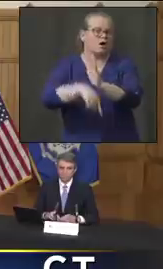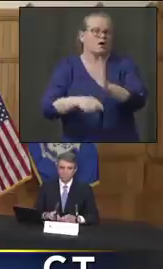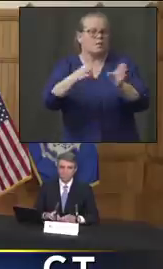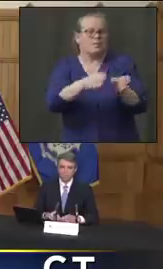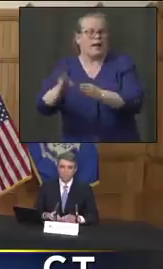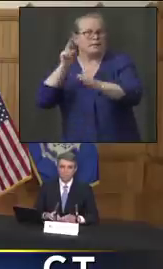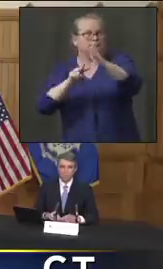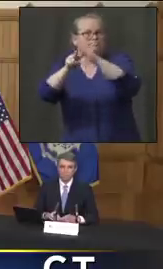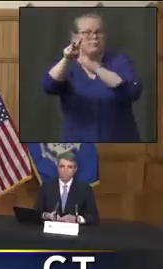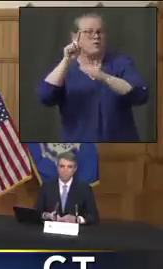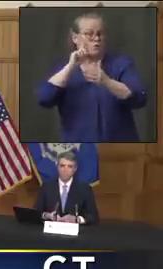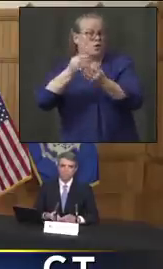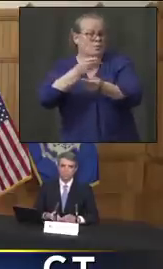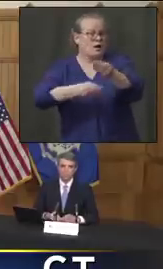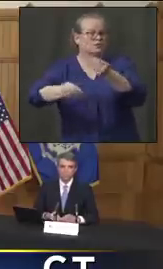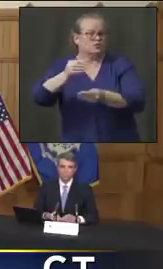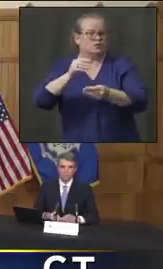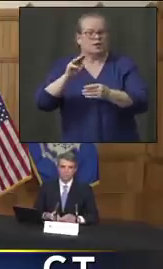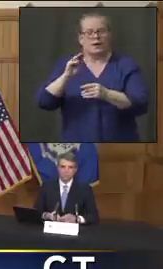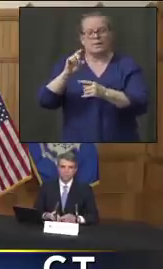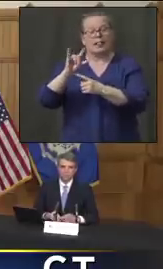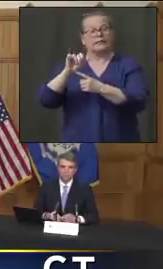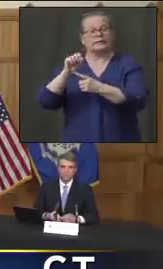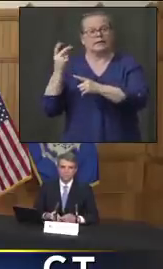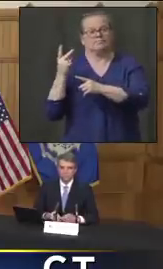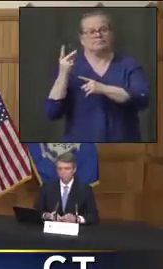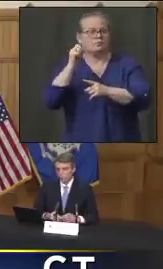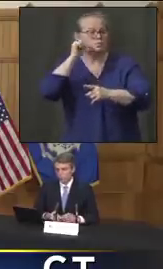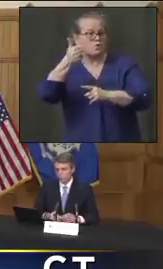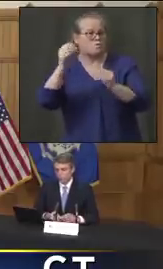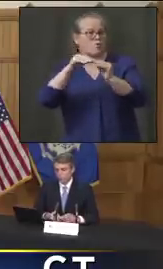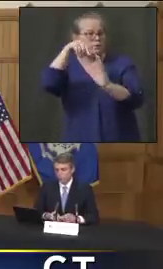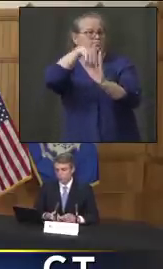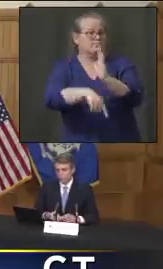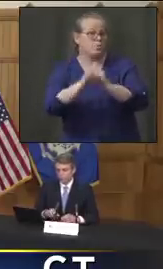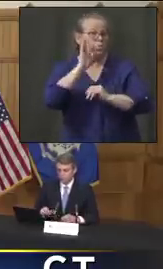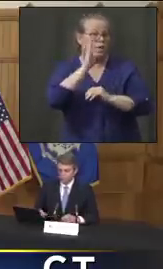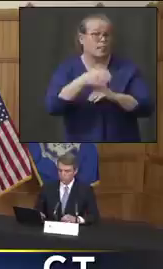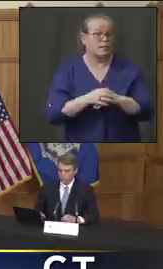Okay, thank you. Connecticut Public Media.